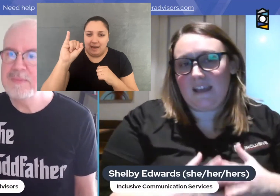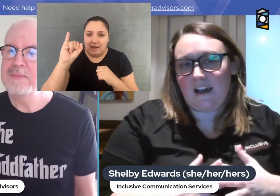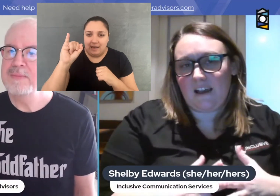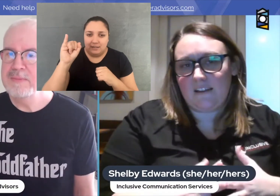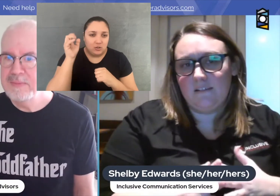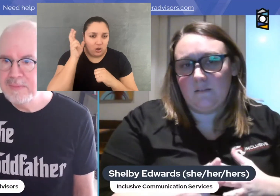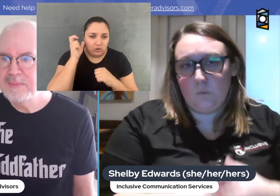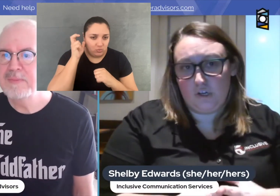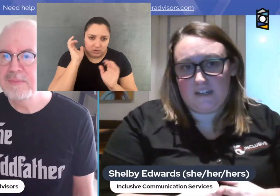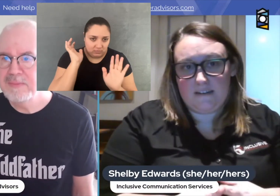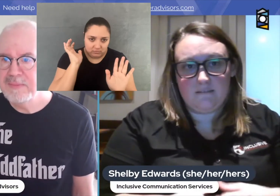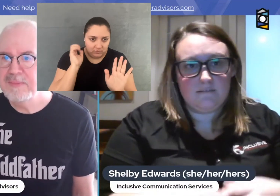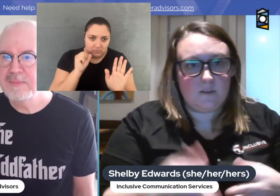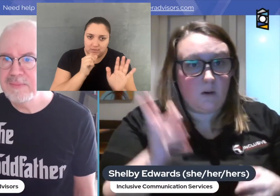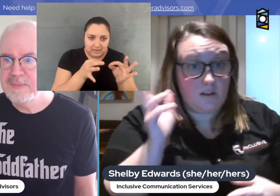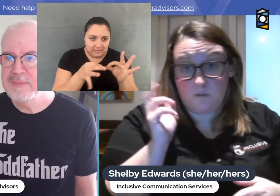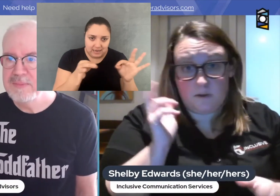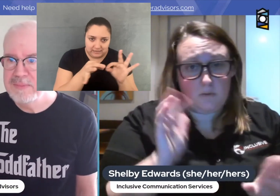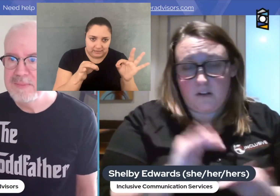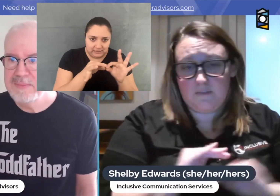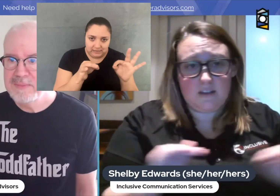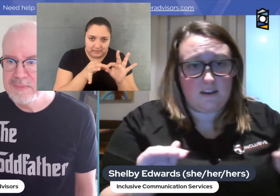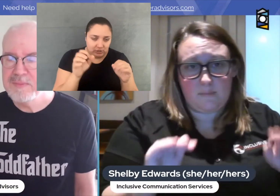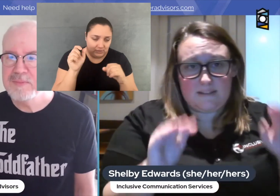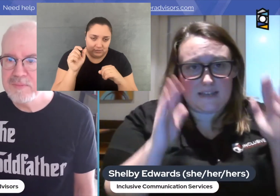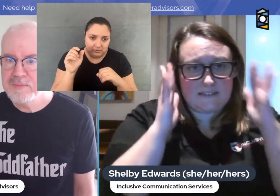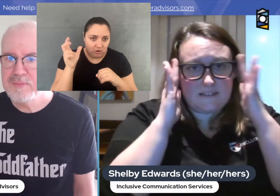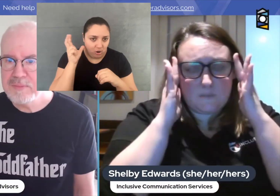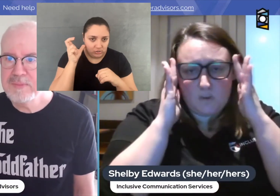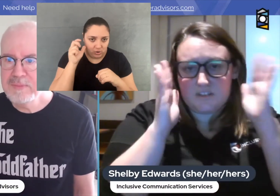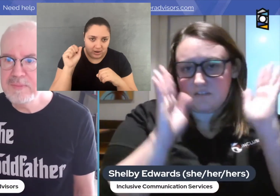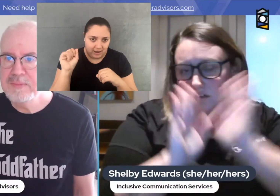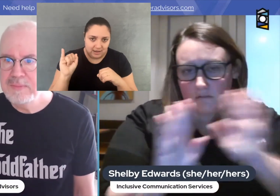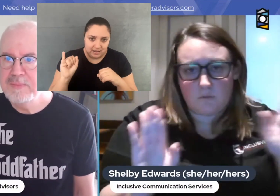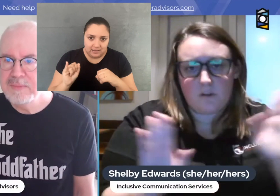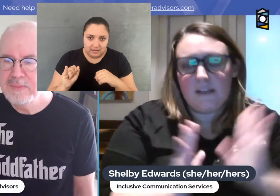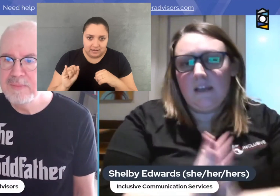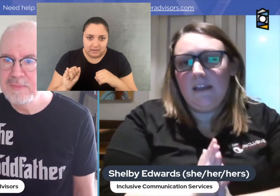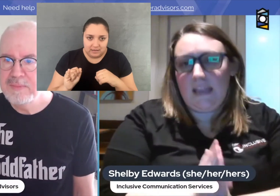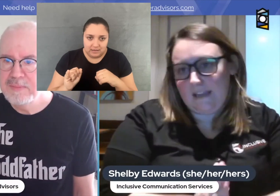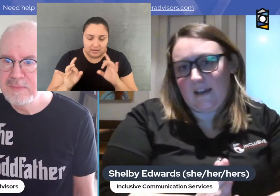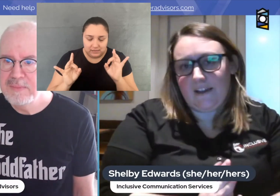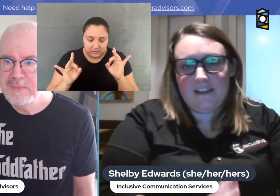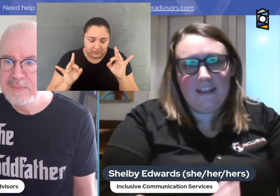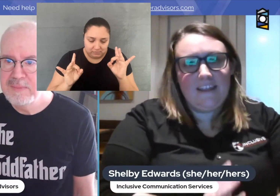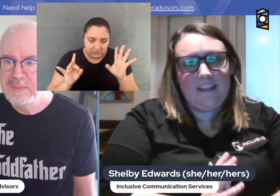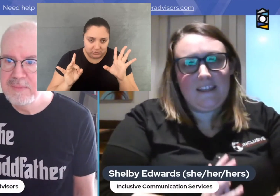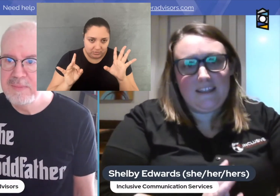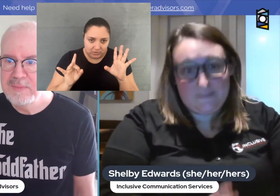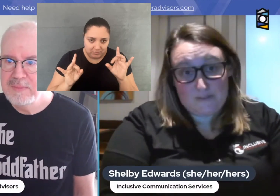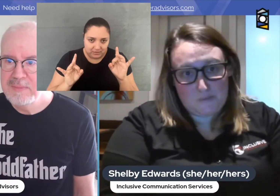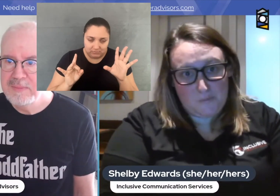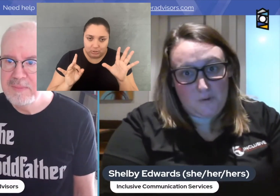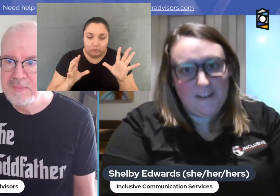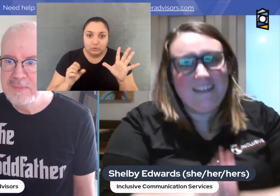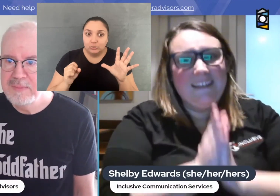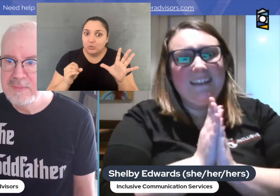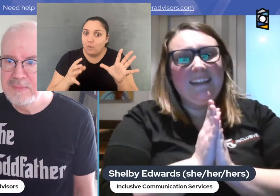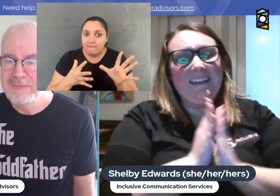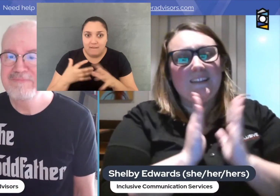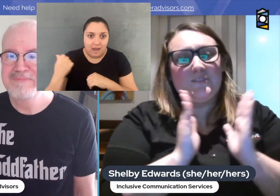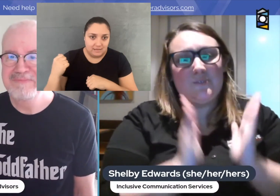comes with AI wording. So auditory, we're not even talking about text at this point, it's just auditory AI is